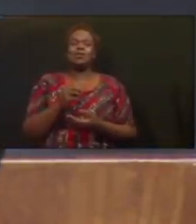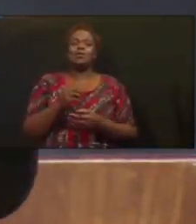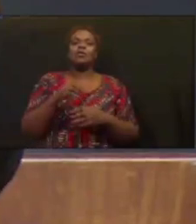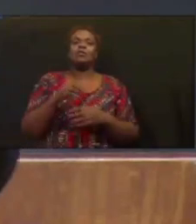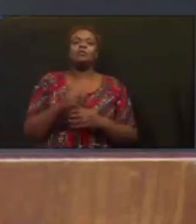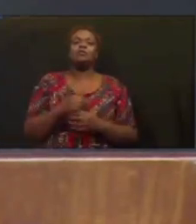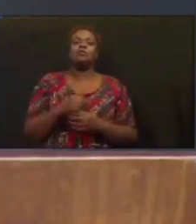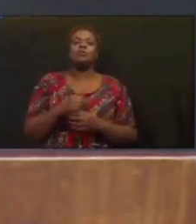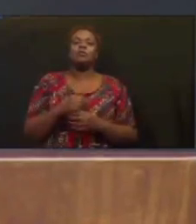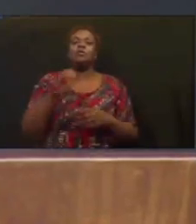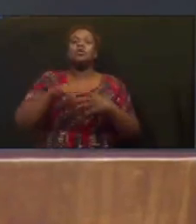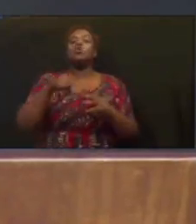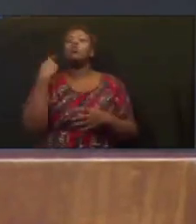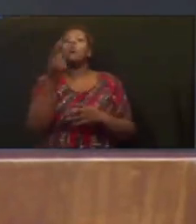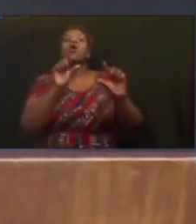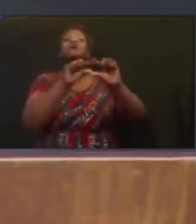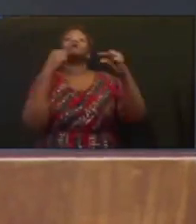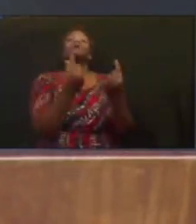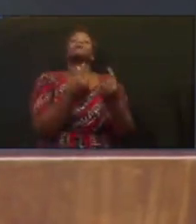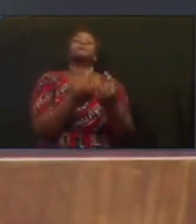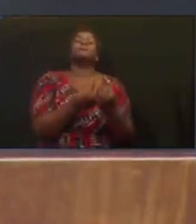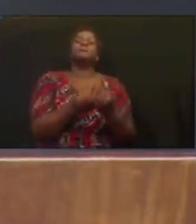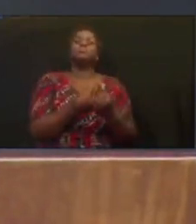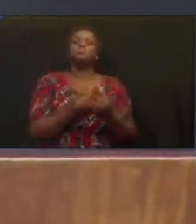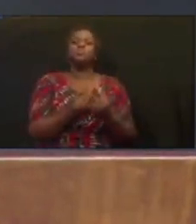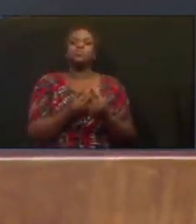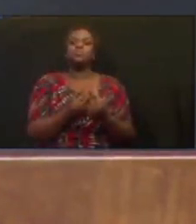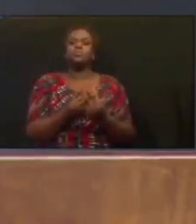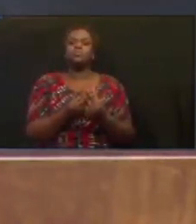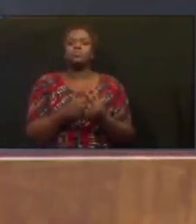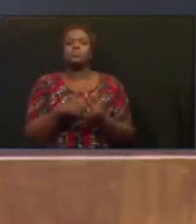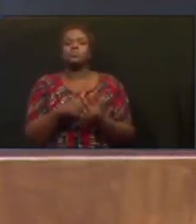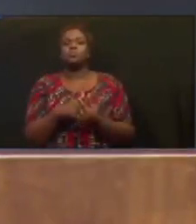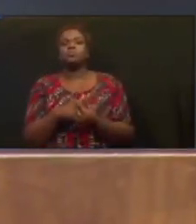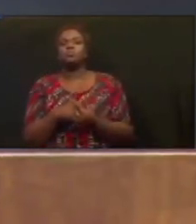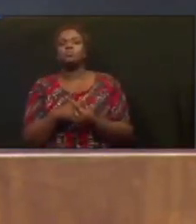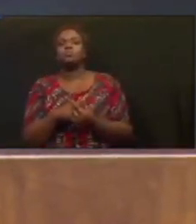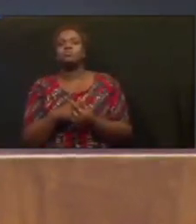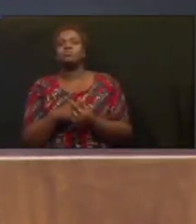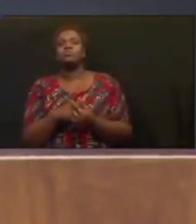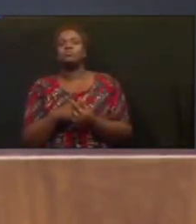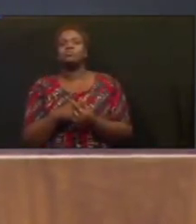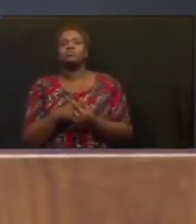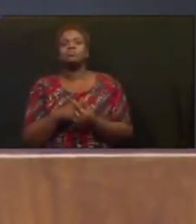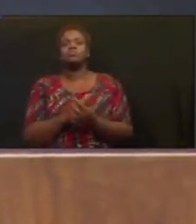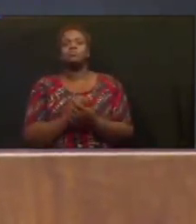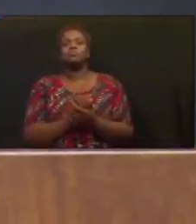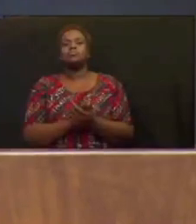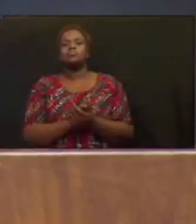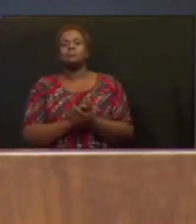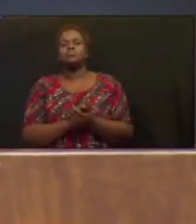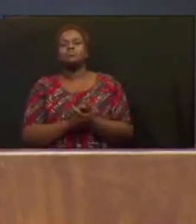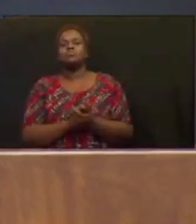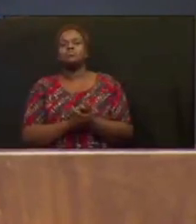you to be without a jurisdiction. For some of you, I just defined your ministry for the next 3 years.